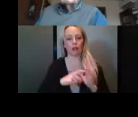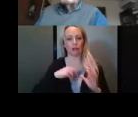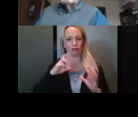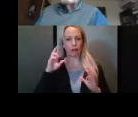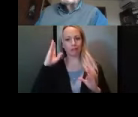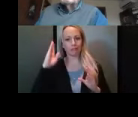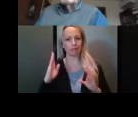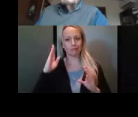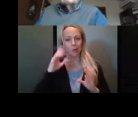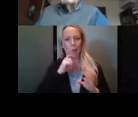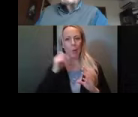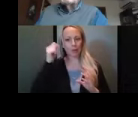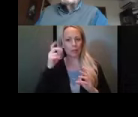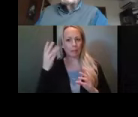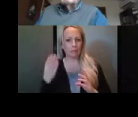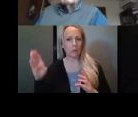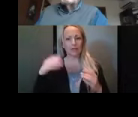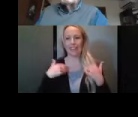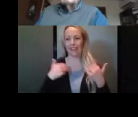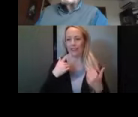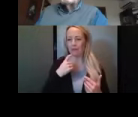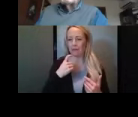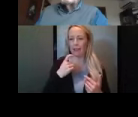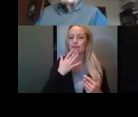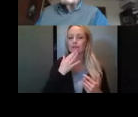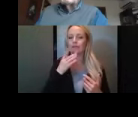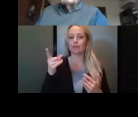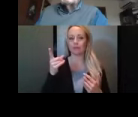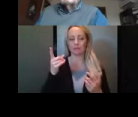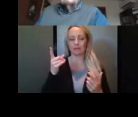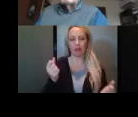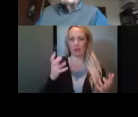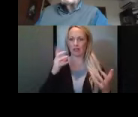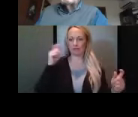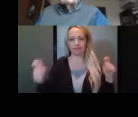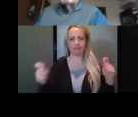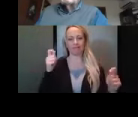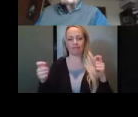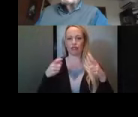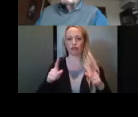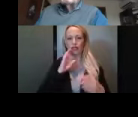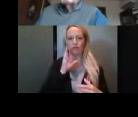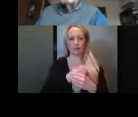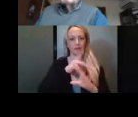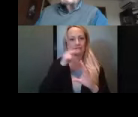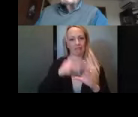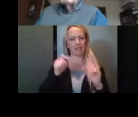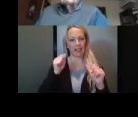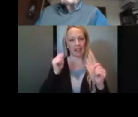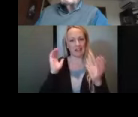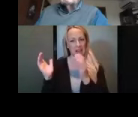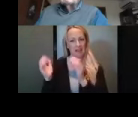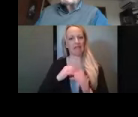the older in blue versus younger in red, how much they change over the course of the intervention program. We can compare those, and you can see